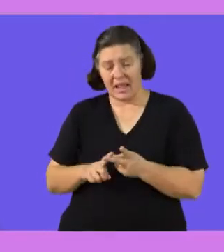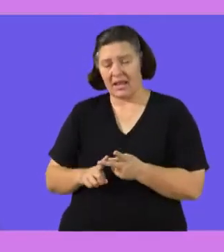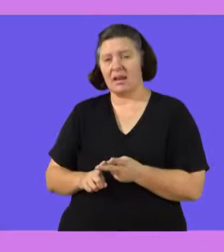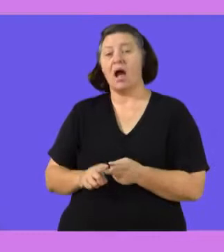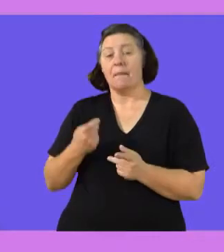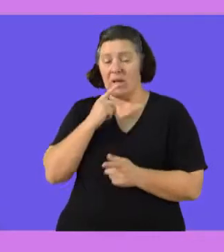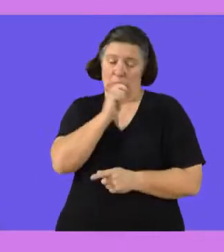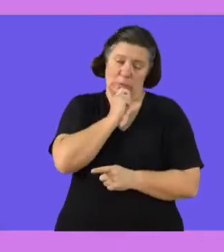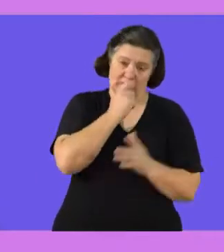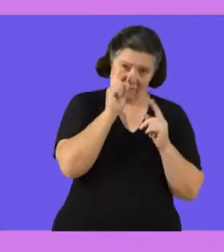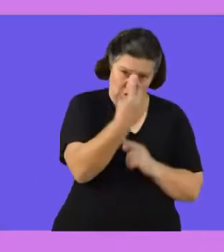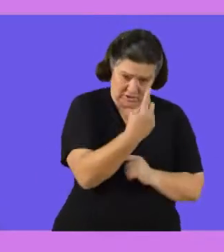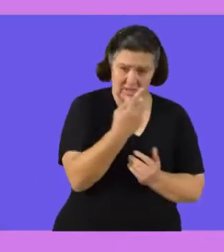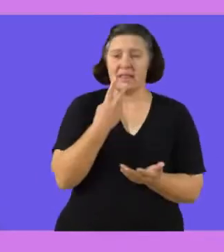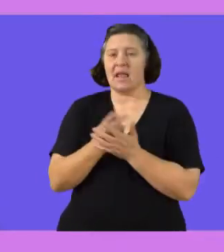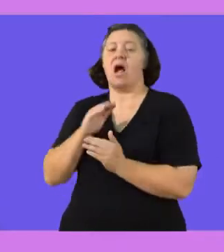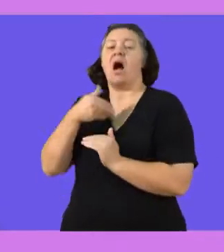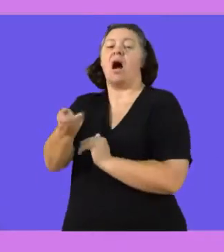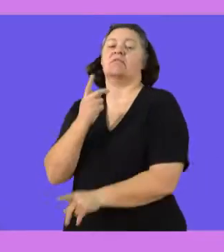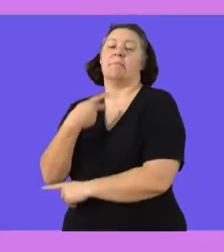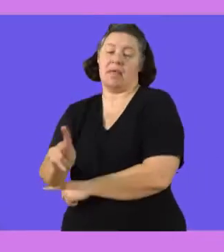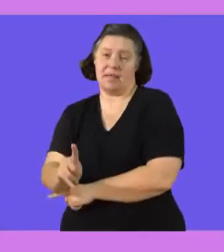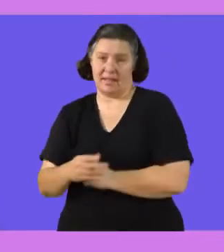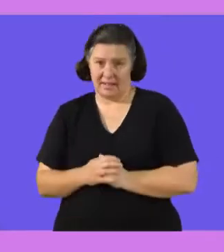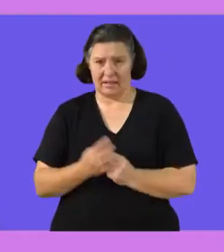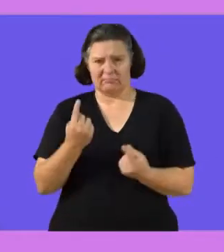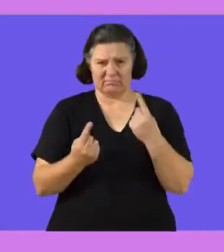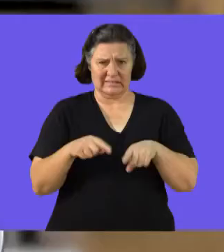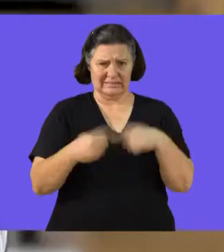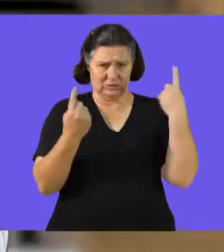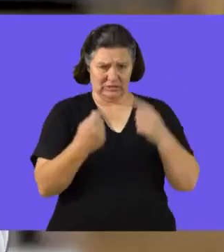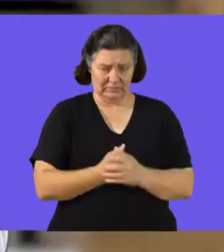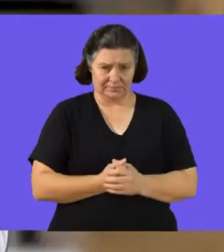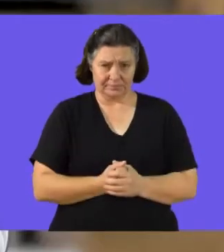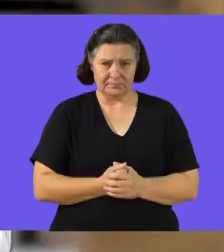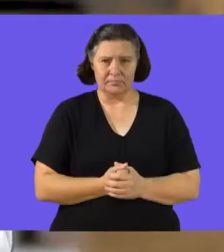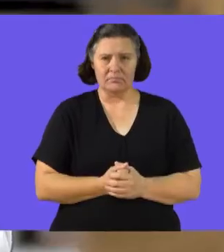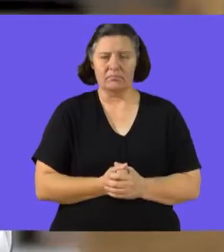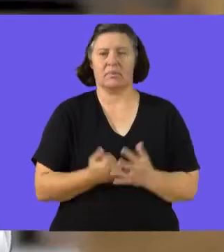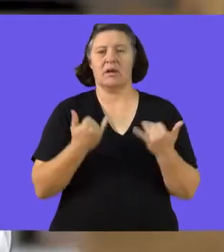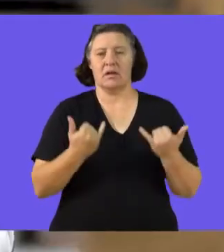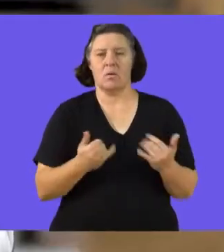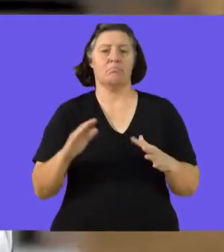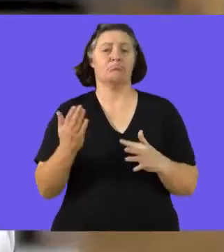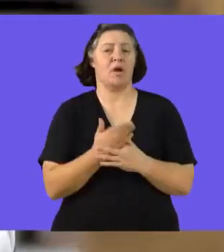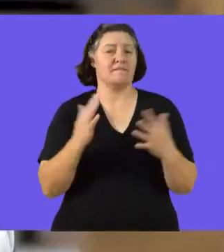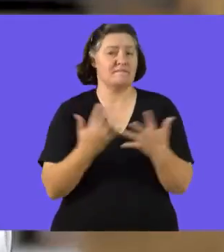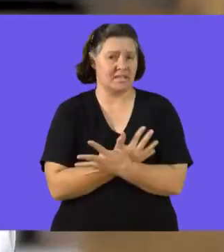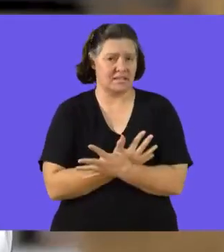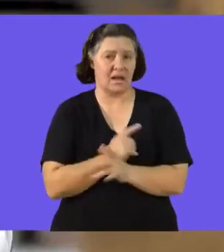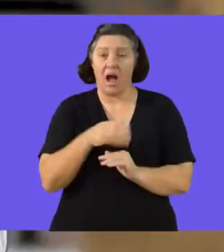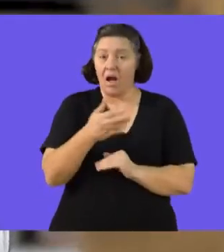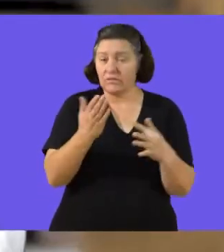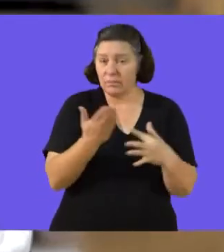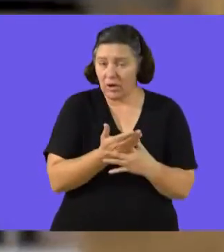what we call postpaid, where you pay after usage. All right, I think at this moment in time, let us take a quick break.